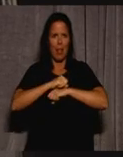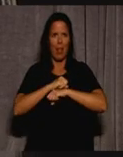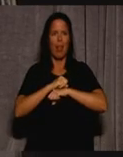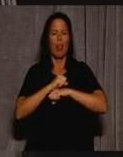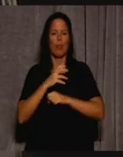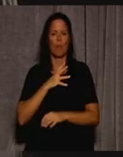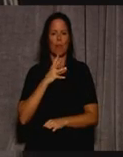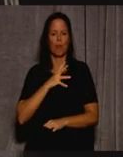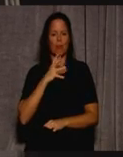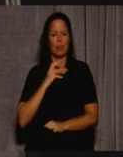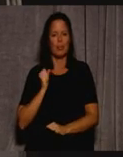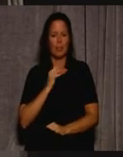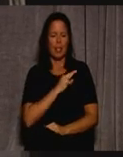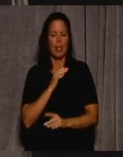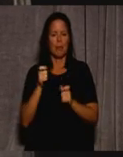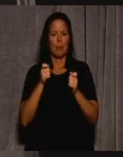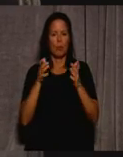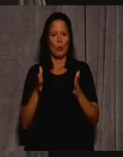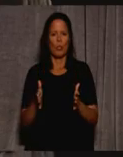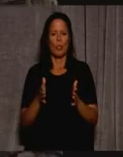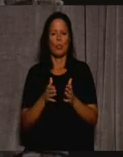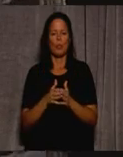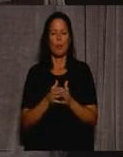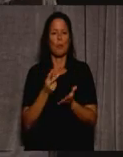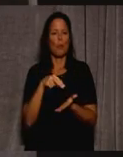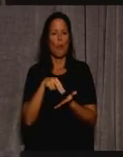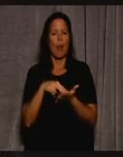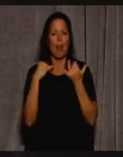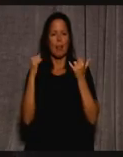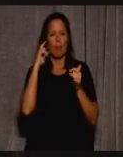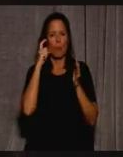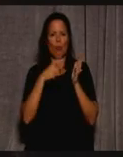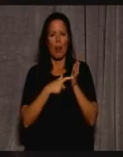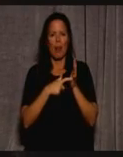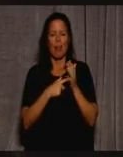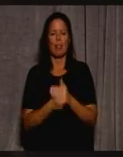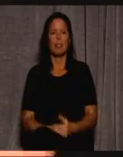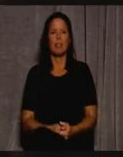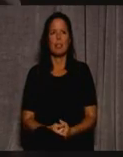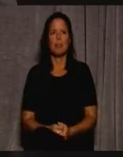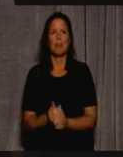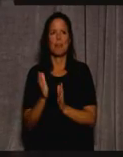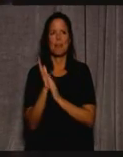our faculty and the administration. Please rise and be recognized.